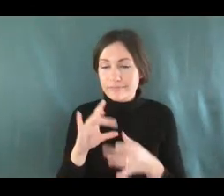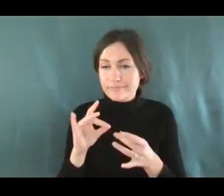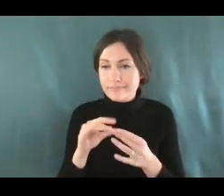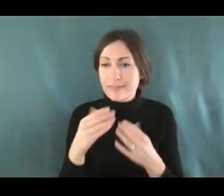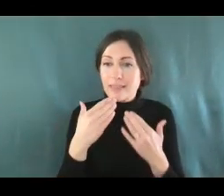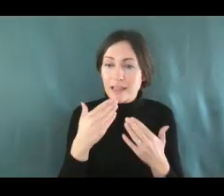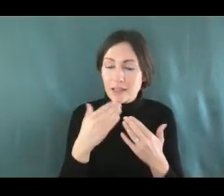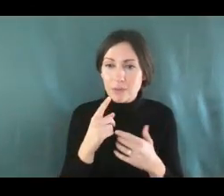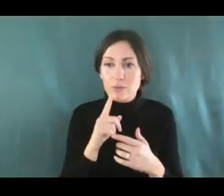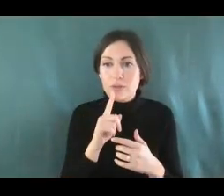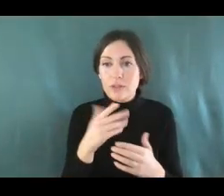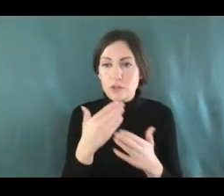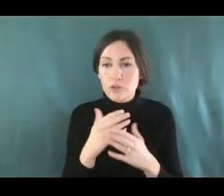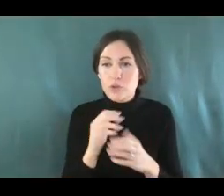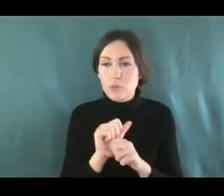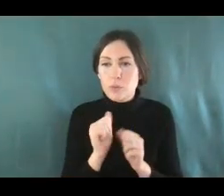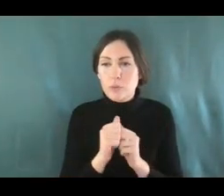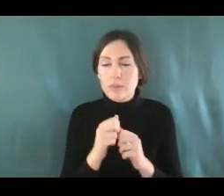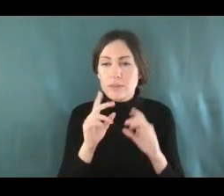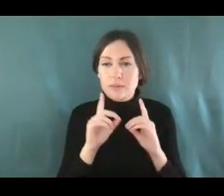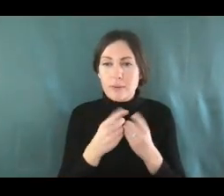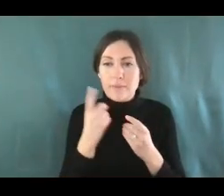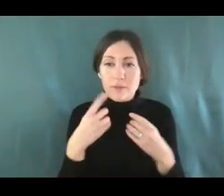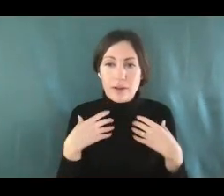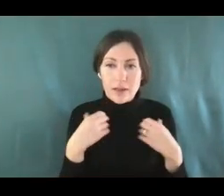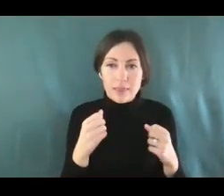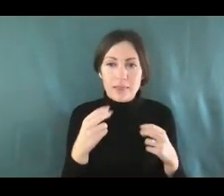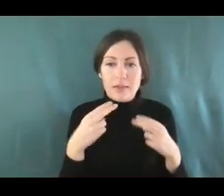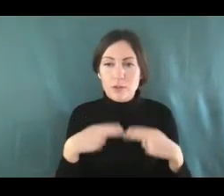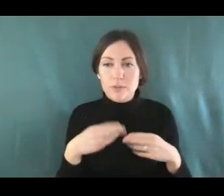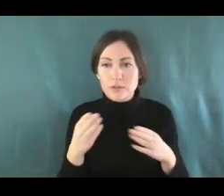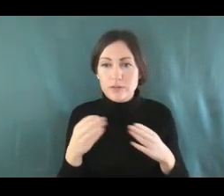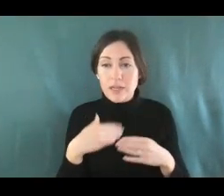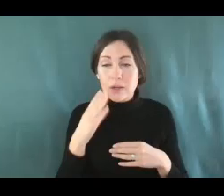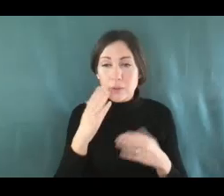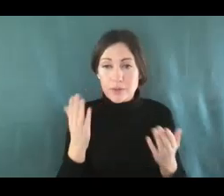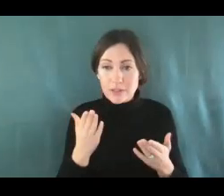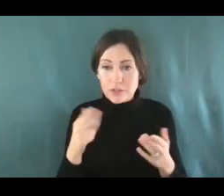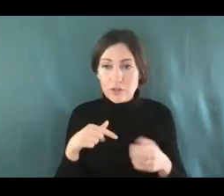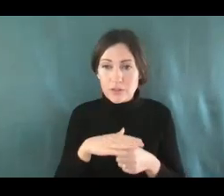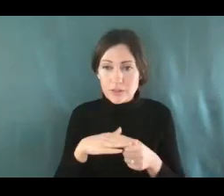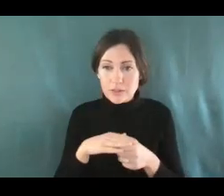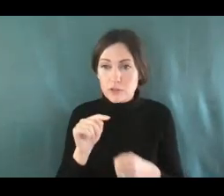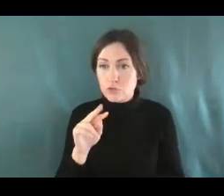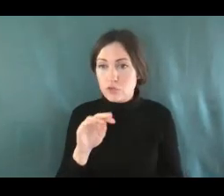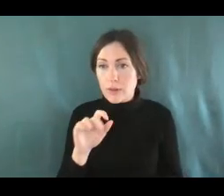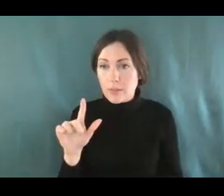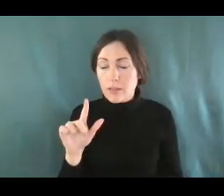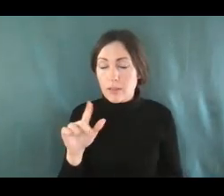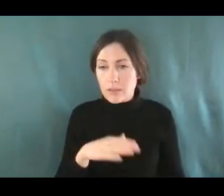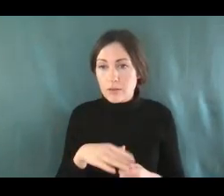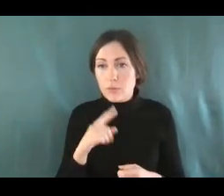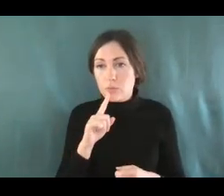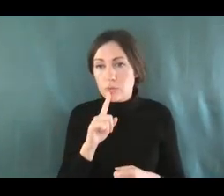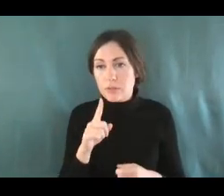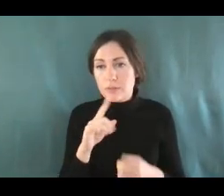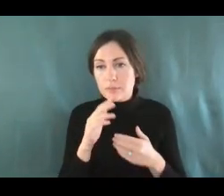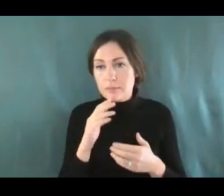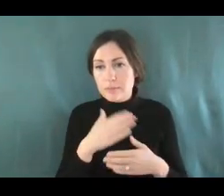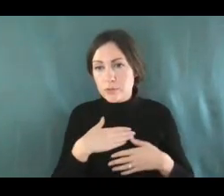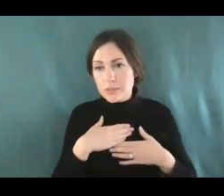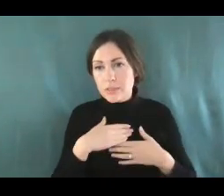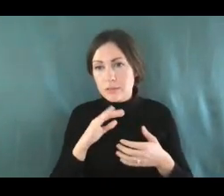Department of Health and Human Services. I know that here in the tribal tribal arena. We really appreciate the relationships